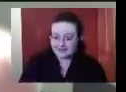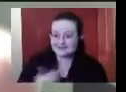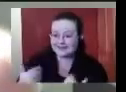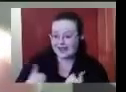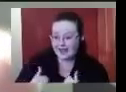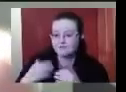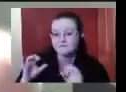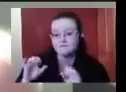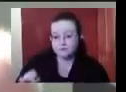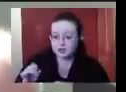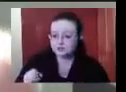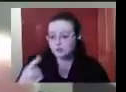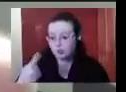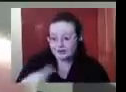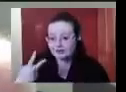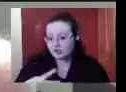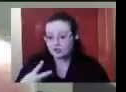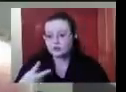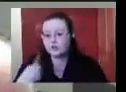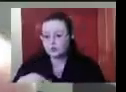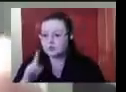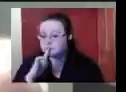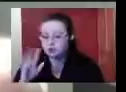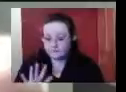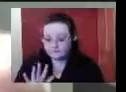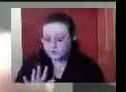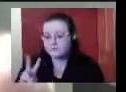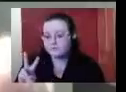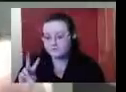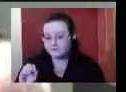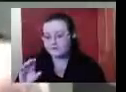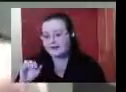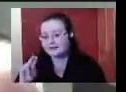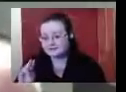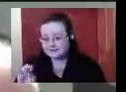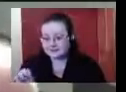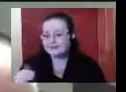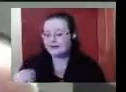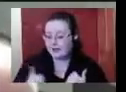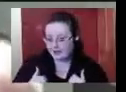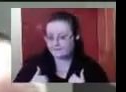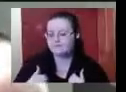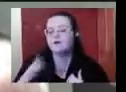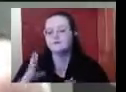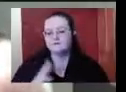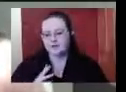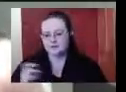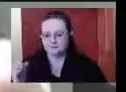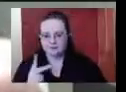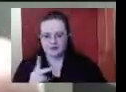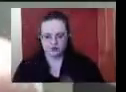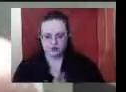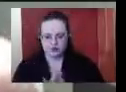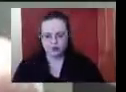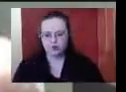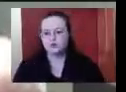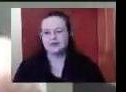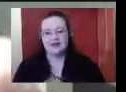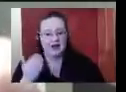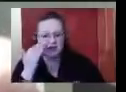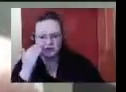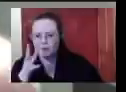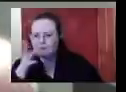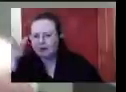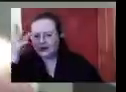lot of information for all of you as parents. Please don't worry about taking notes. What you need to remember is that should an exposure occur in